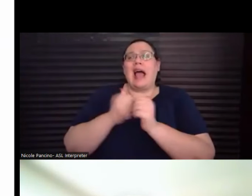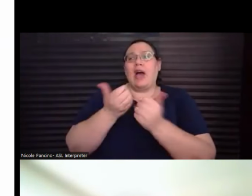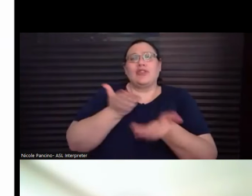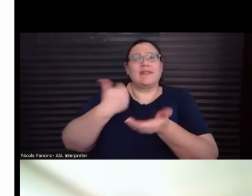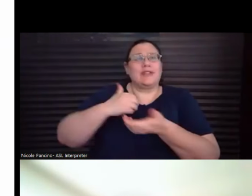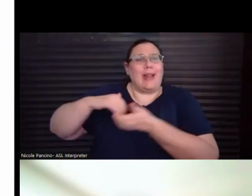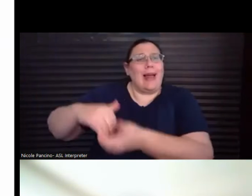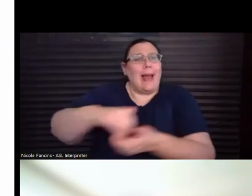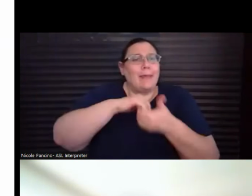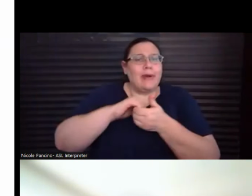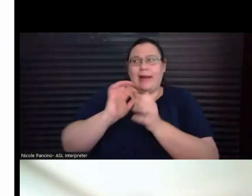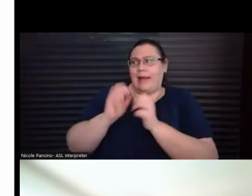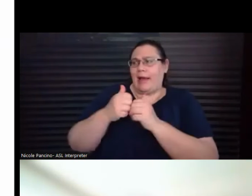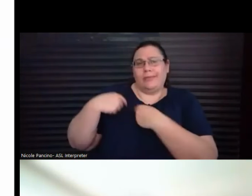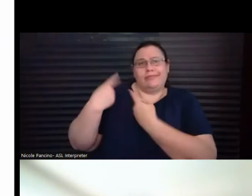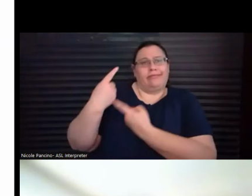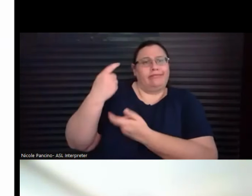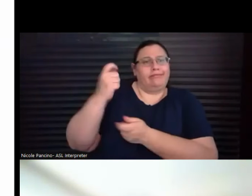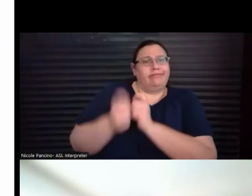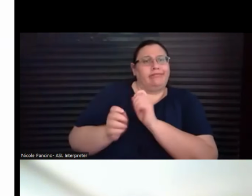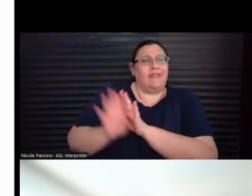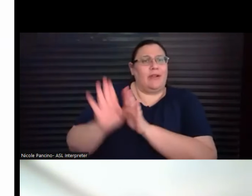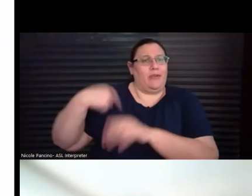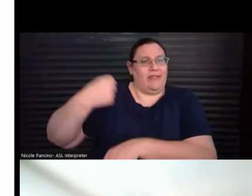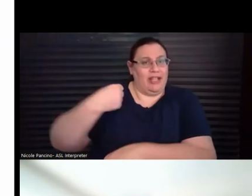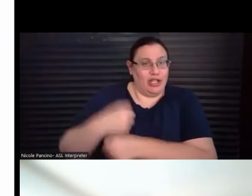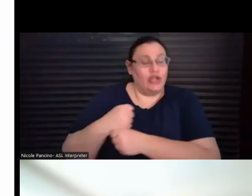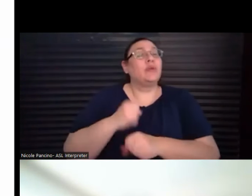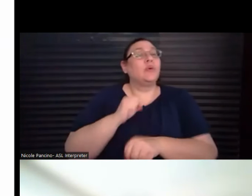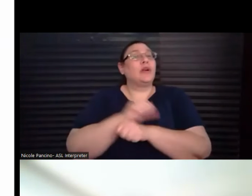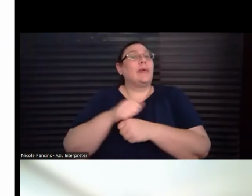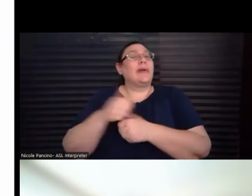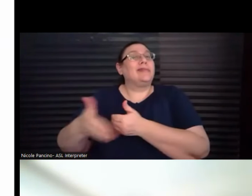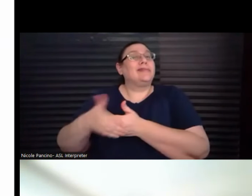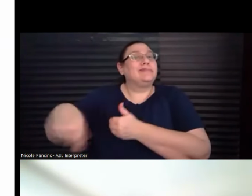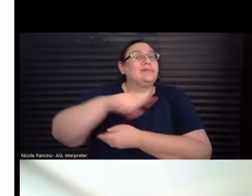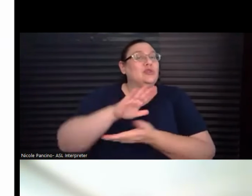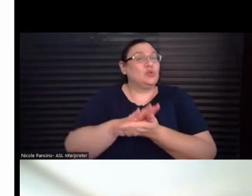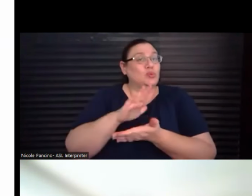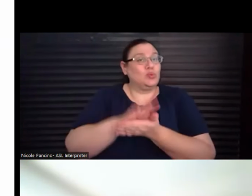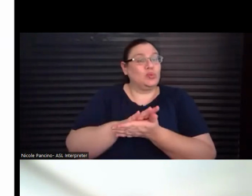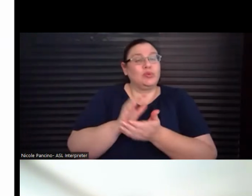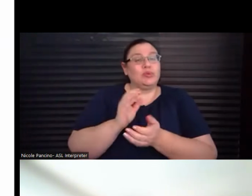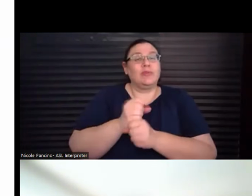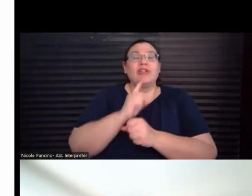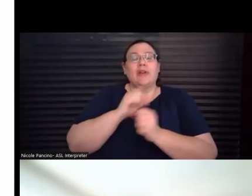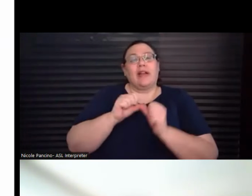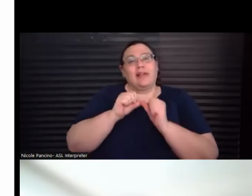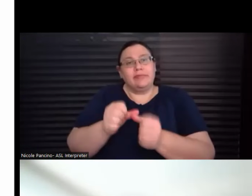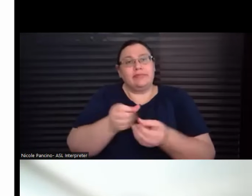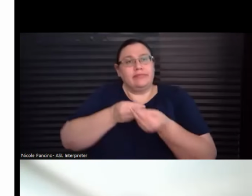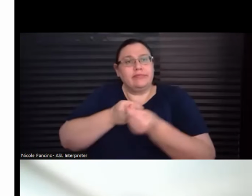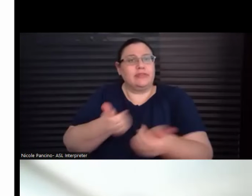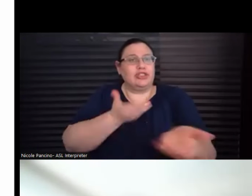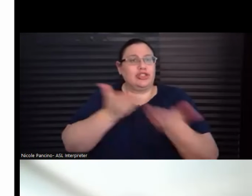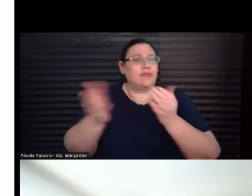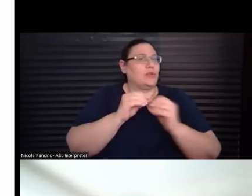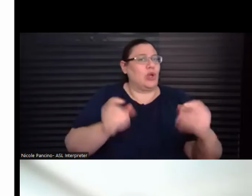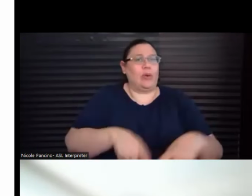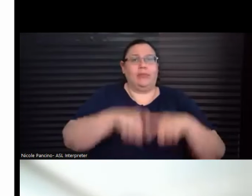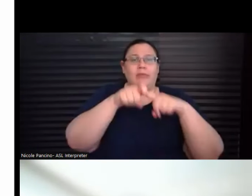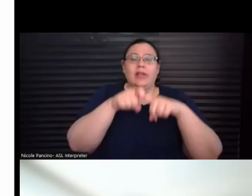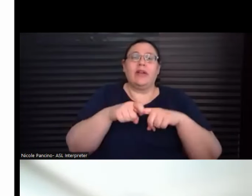came about. So we work with local schools to ensure uninterrupted services for students transitioning from the